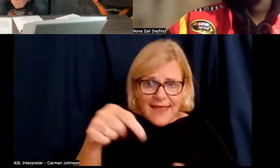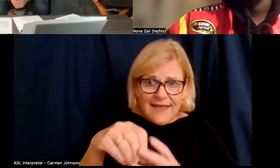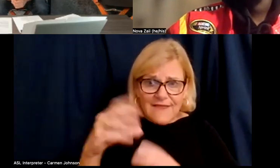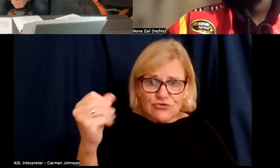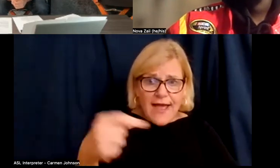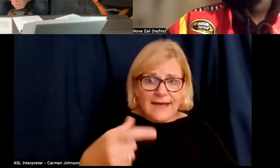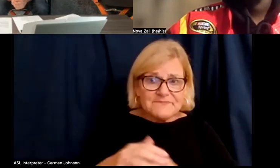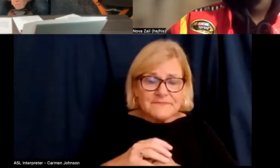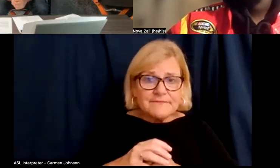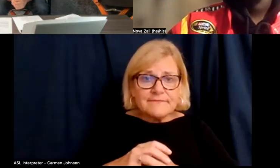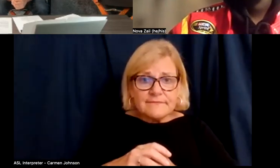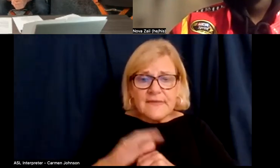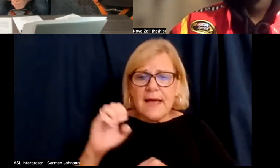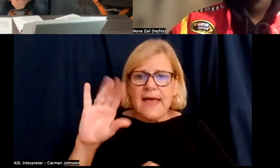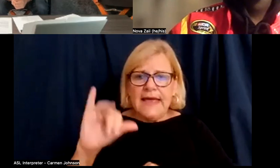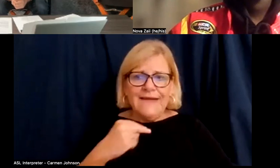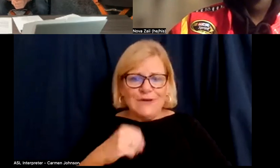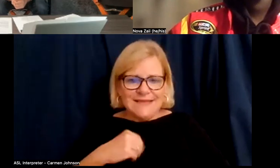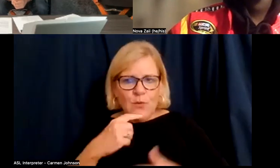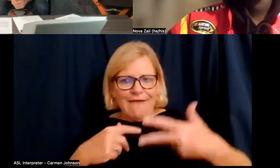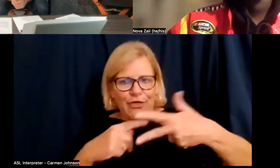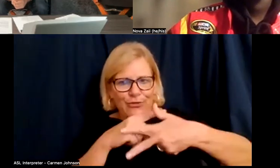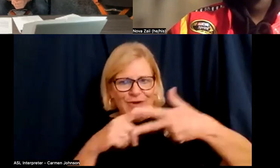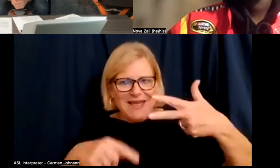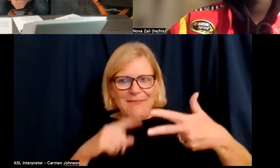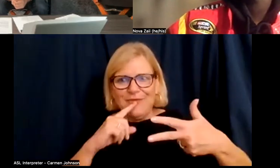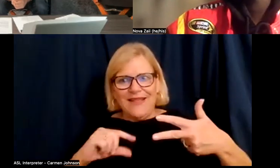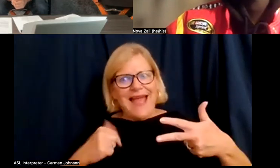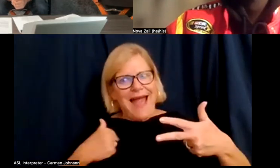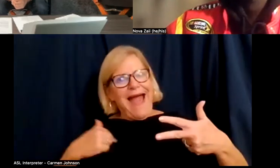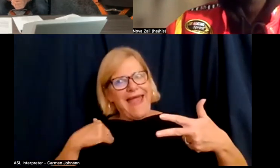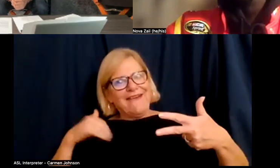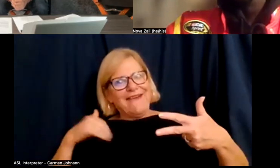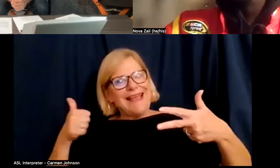chat. Okay, we have 3, but I have like 10.